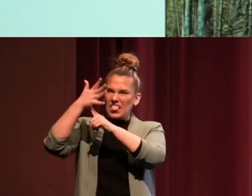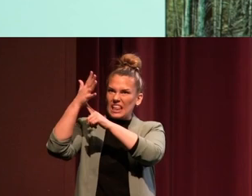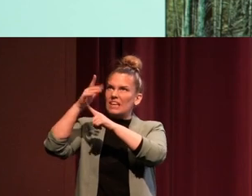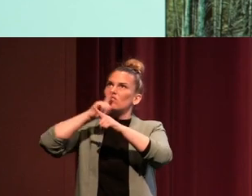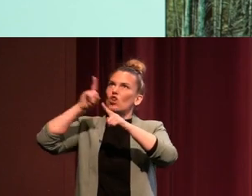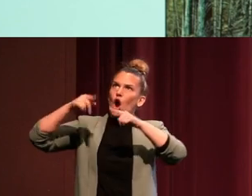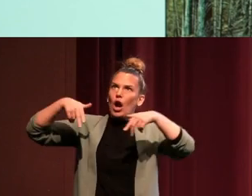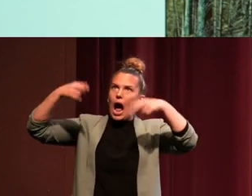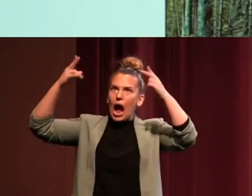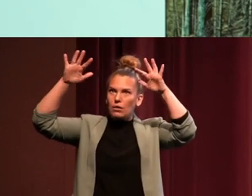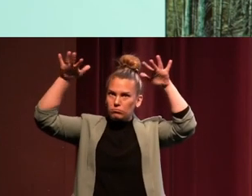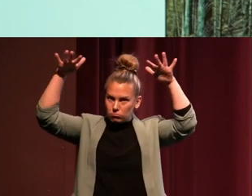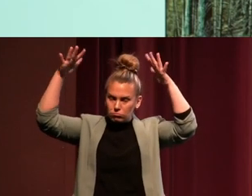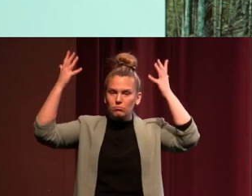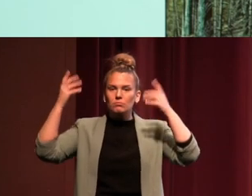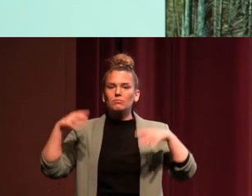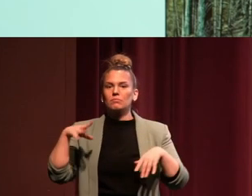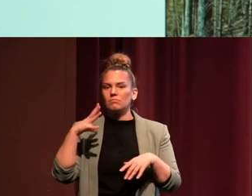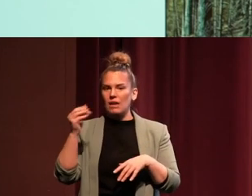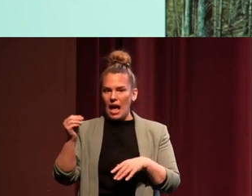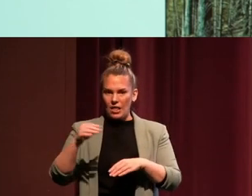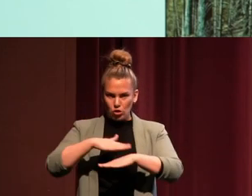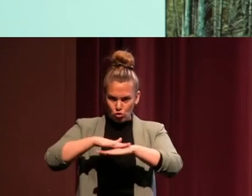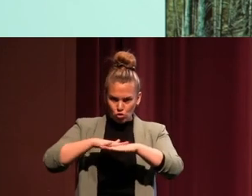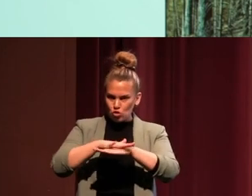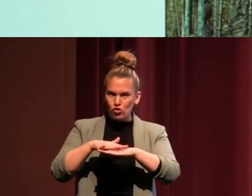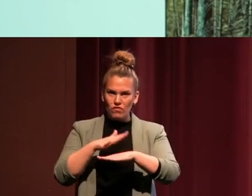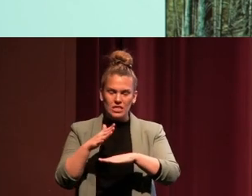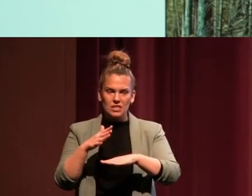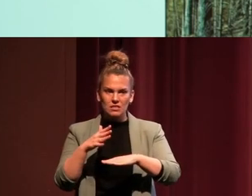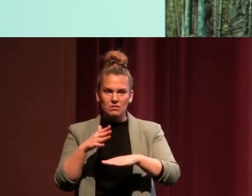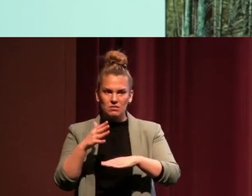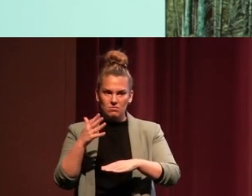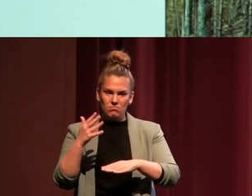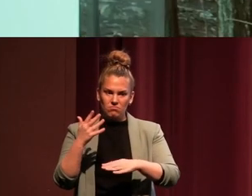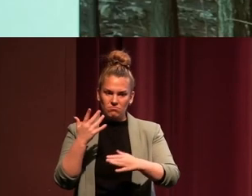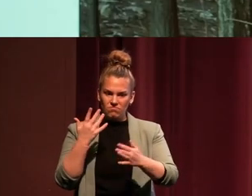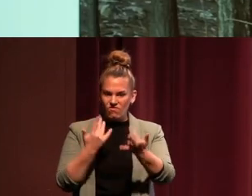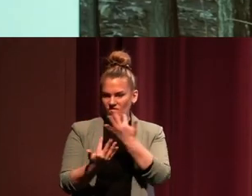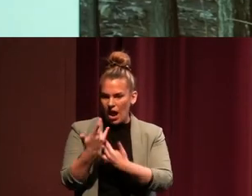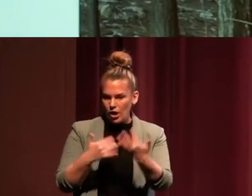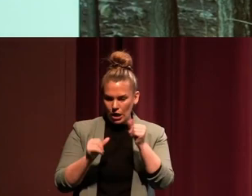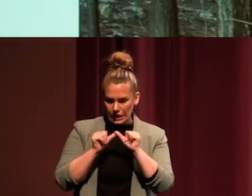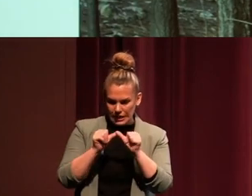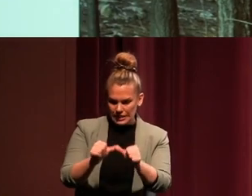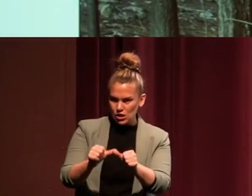widely spaced. And surface fire could burn all day against the base of one of these trees without killing it.